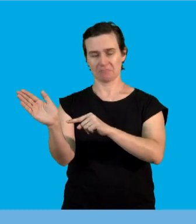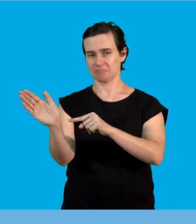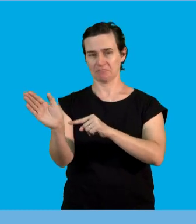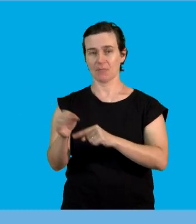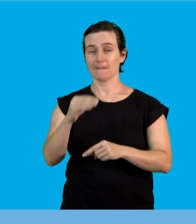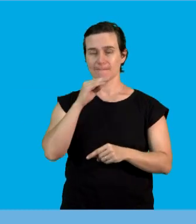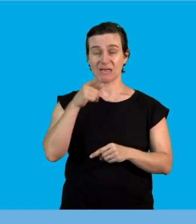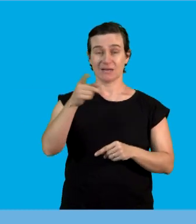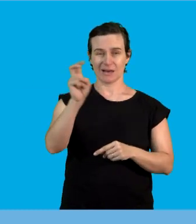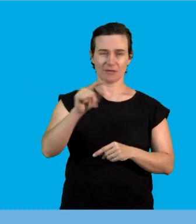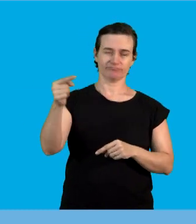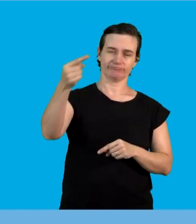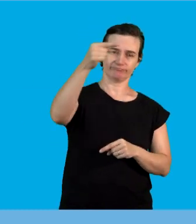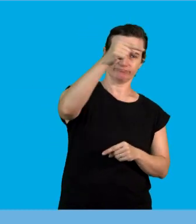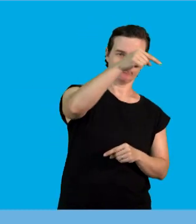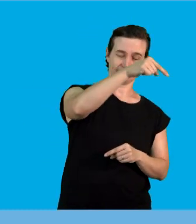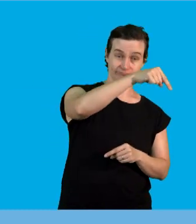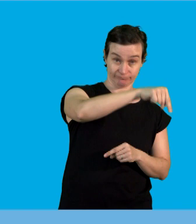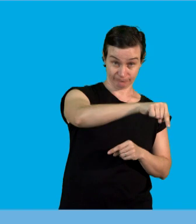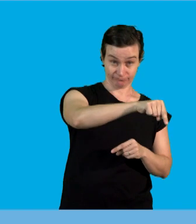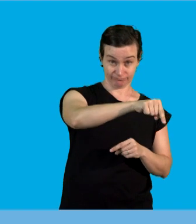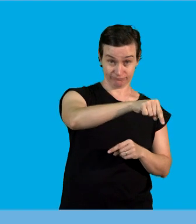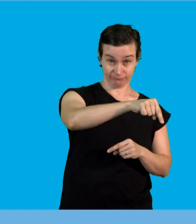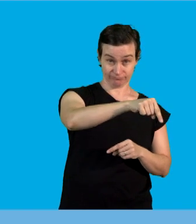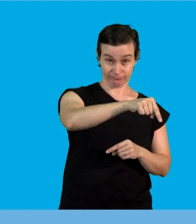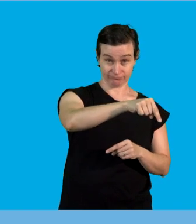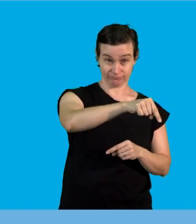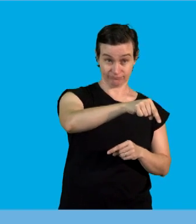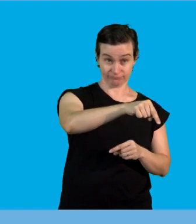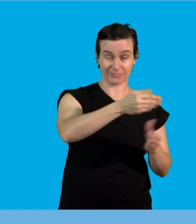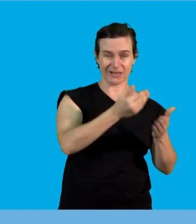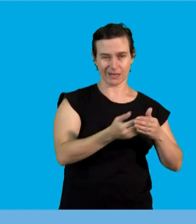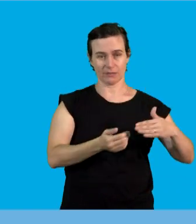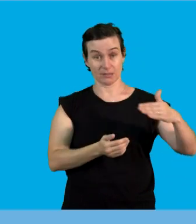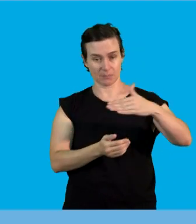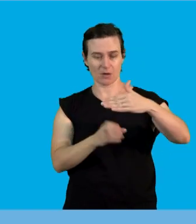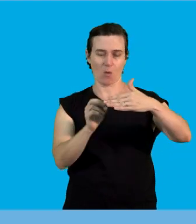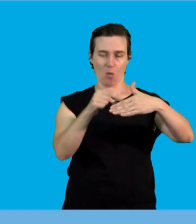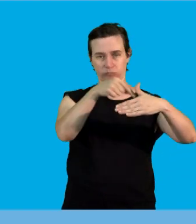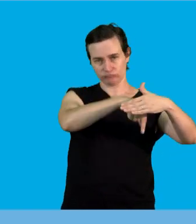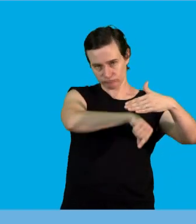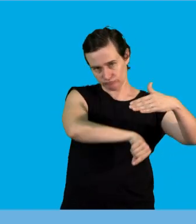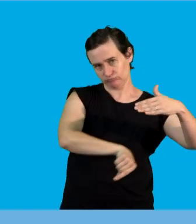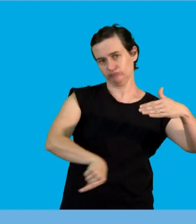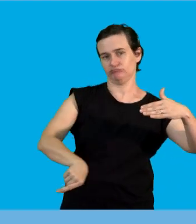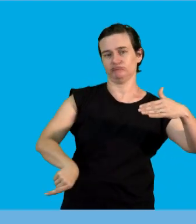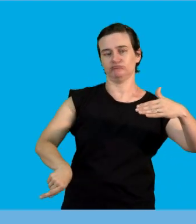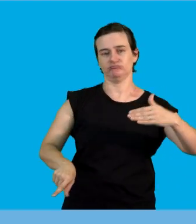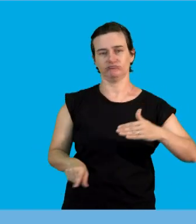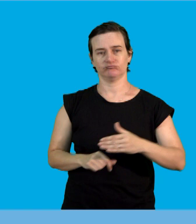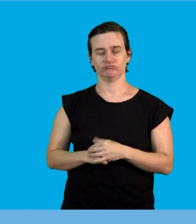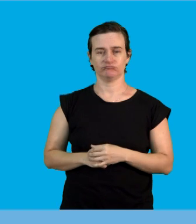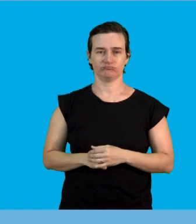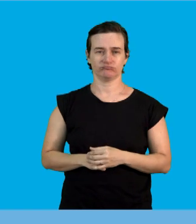so when your current is flowing from the terminals, once it gets to this point, it has to split. Some has to pass through this